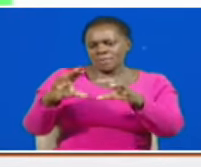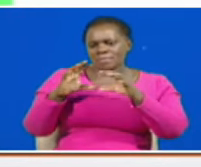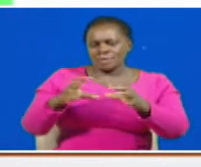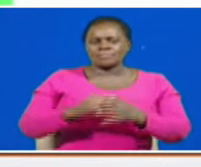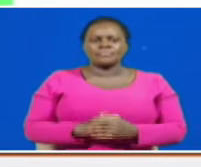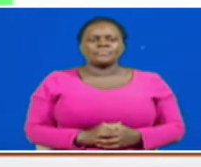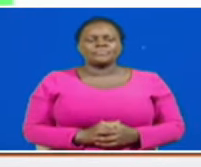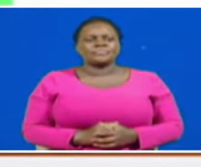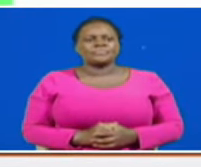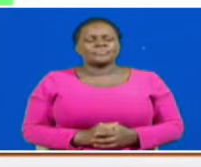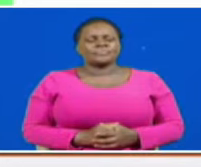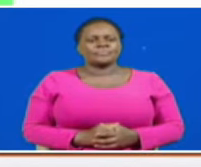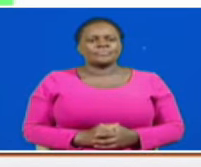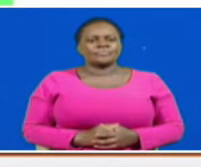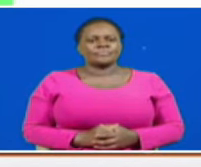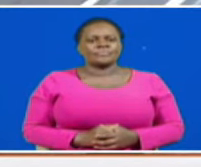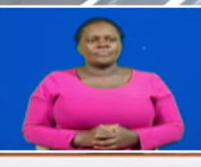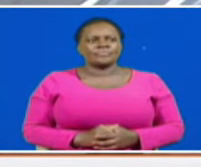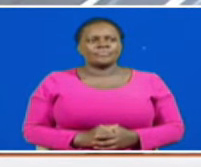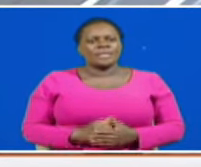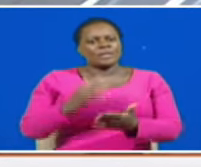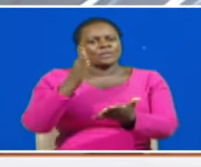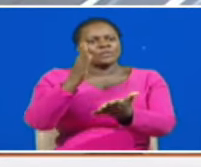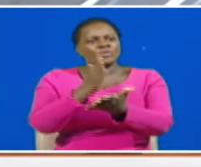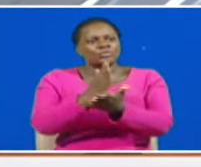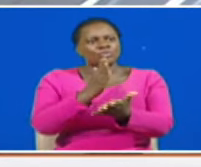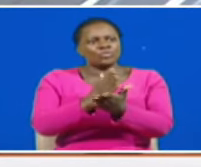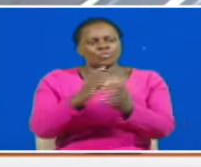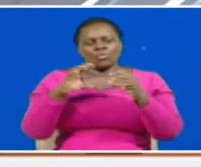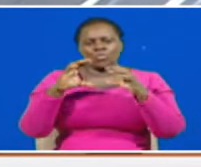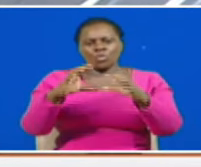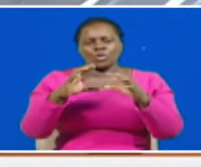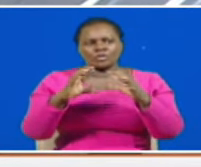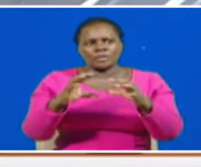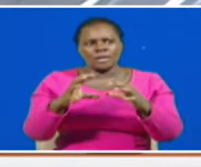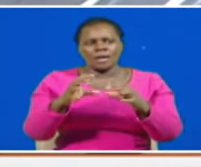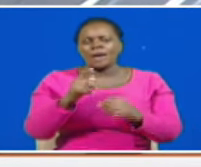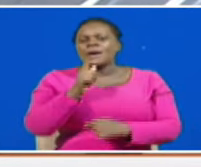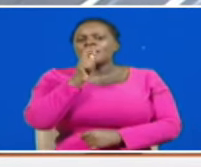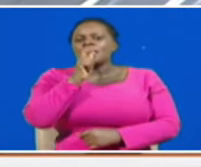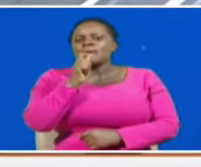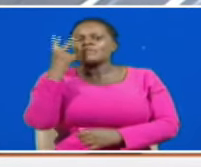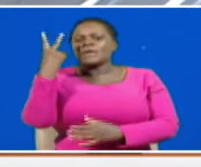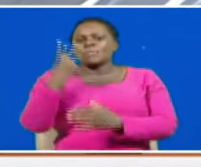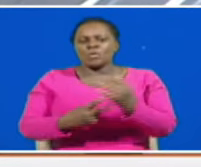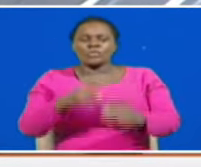courses. Bila shaka makocha na marefa wamekuwa wakifaidika pakubwa.